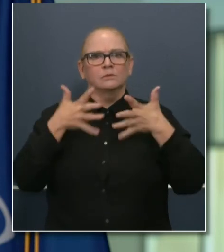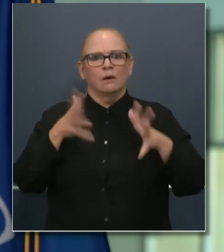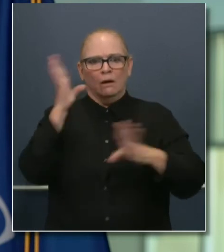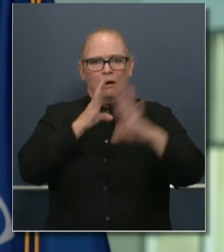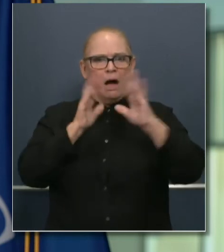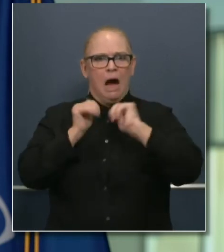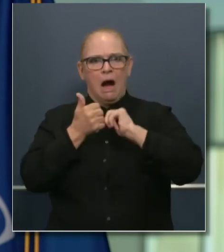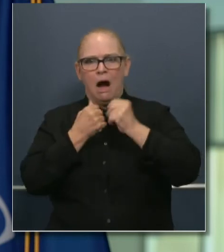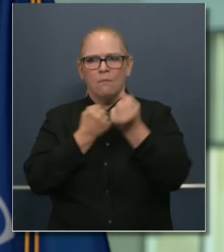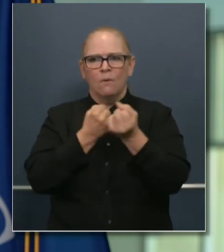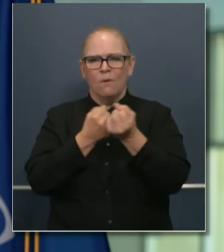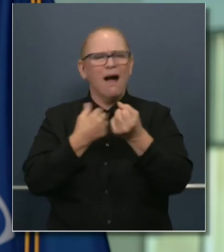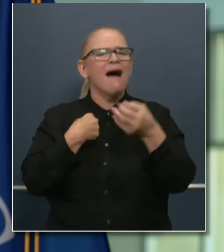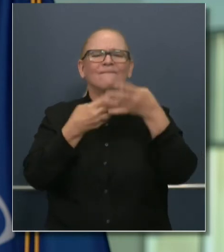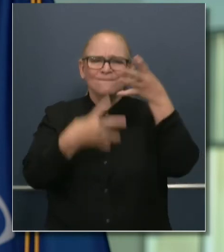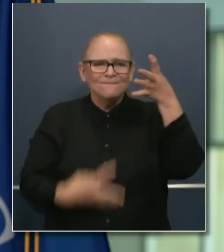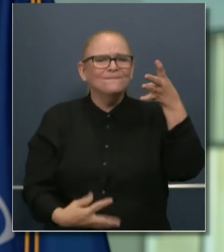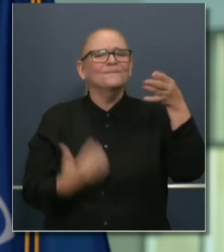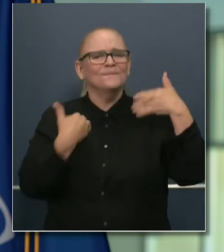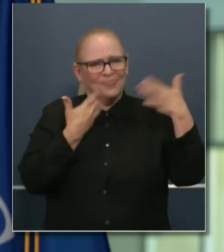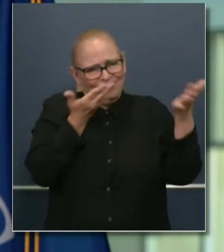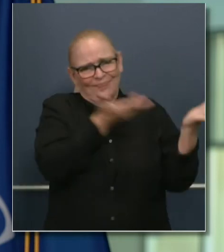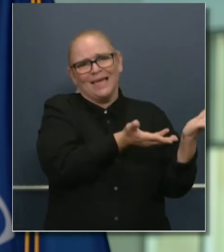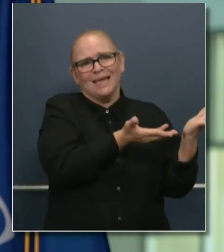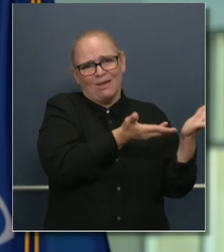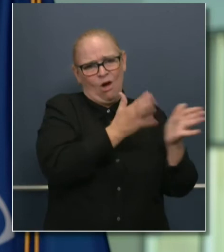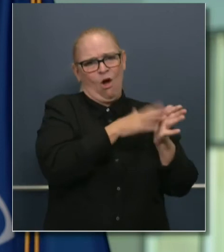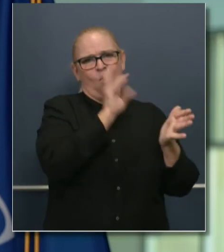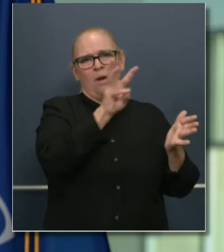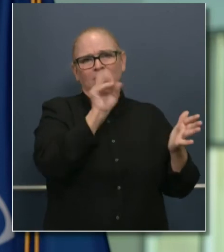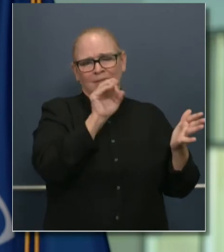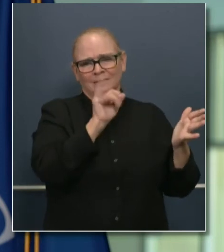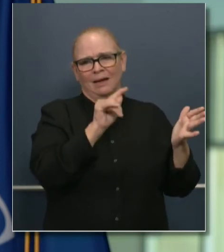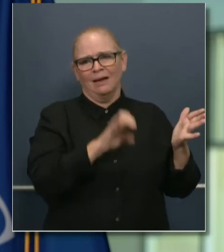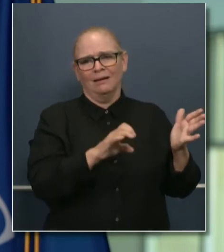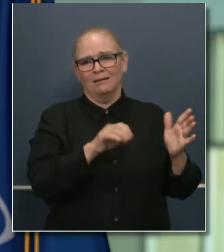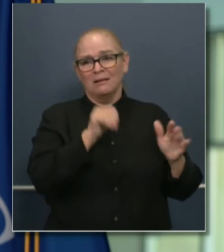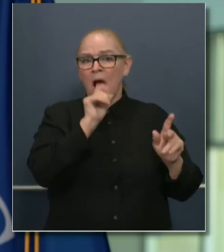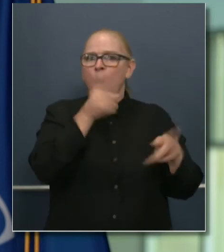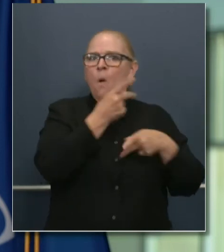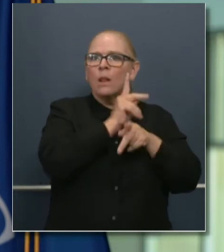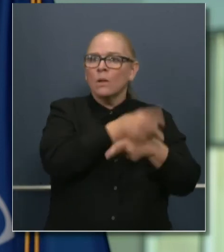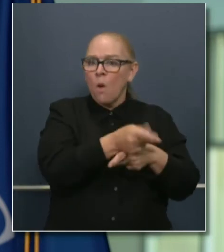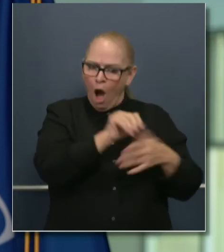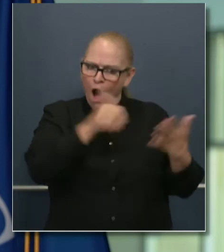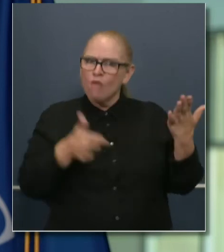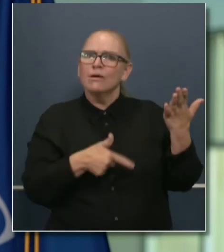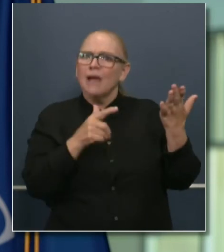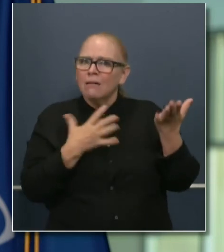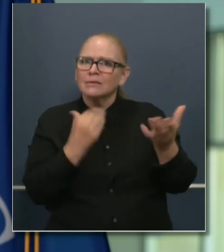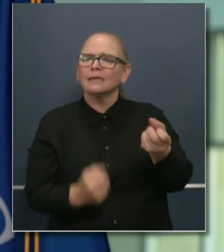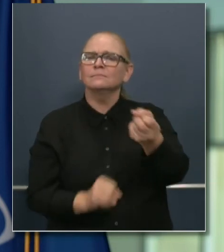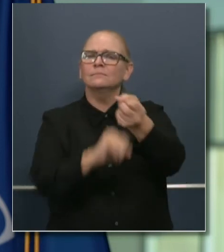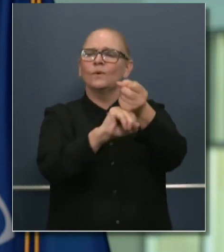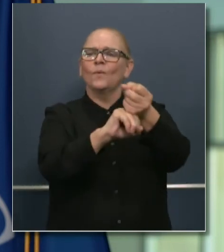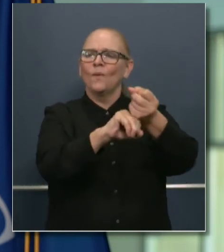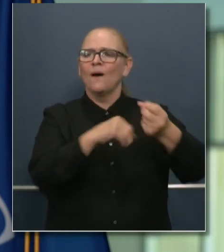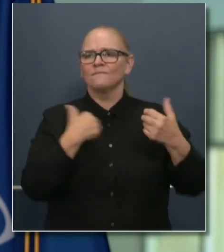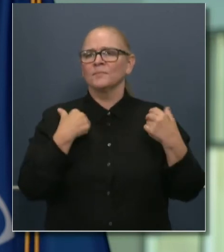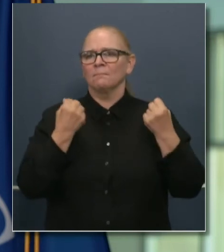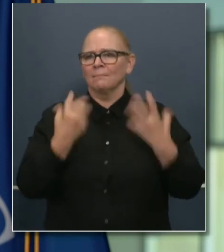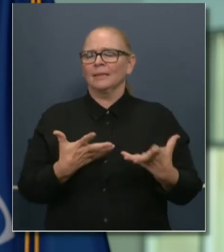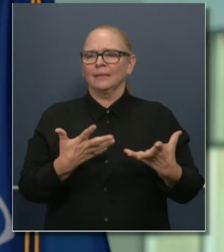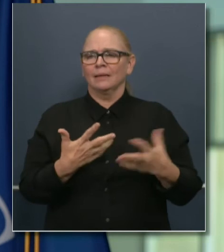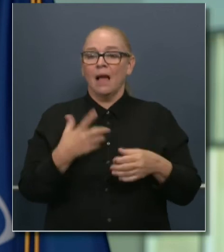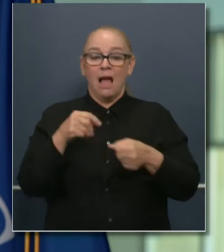of resources beyond just the direct business loans that the state has. There's also a lot of local